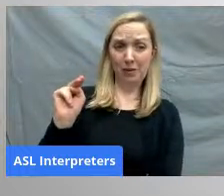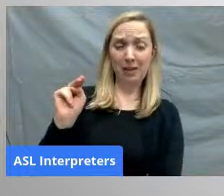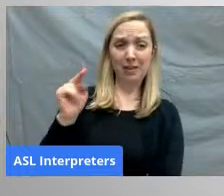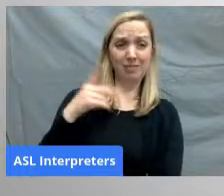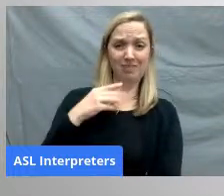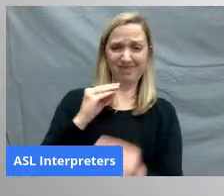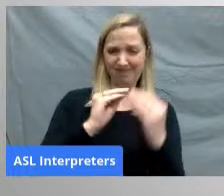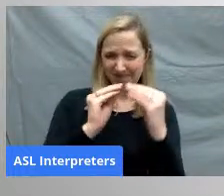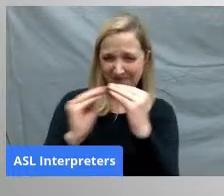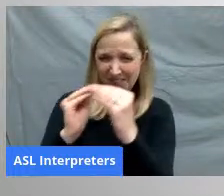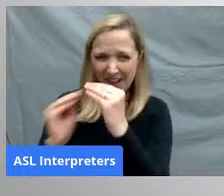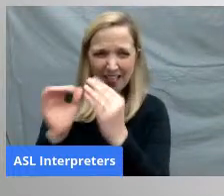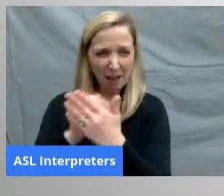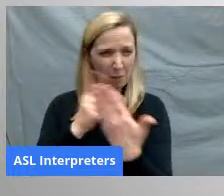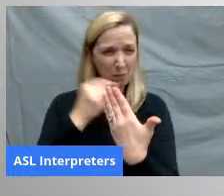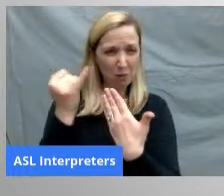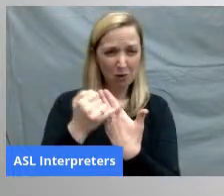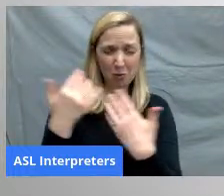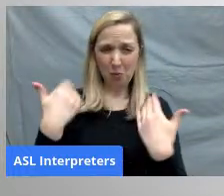community, so I'll definitely share that with